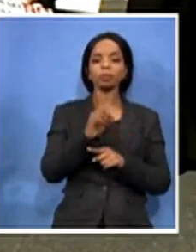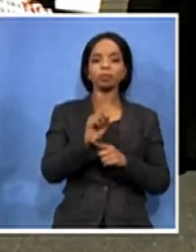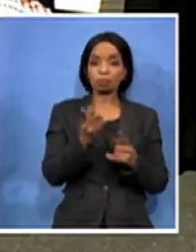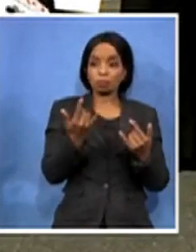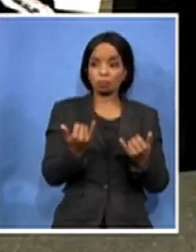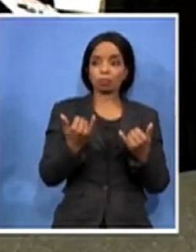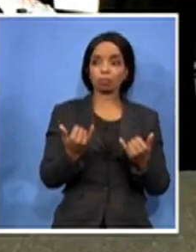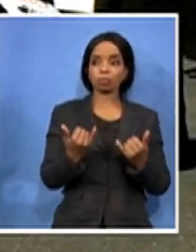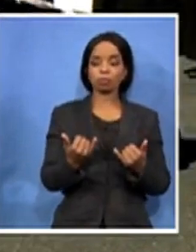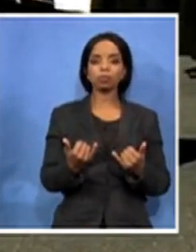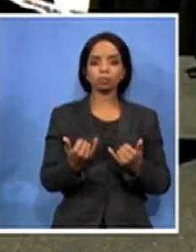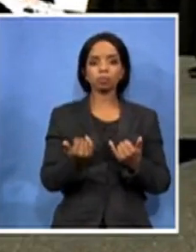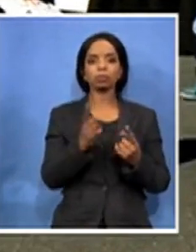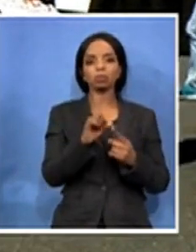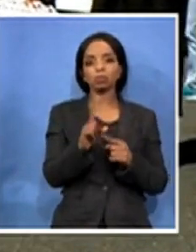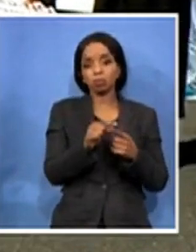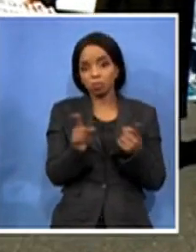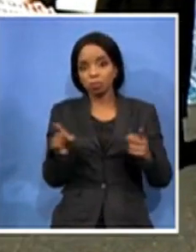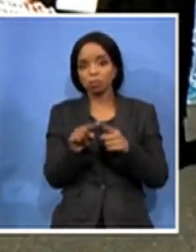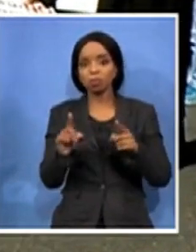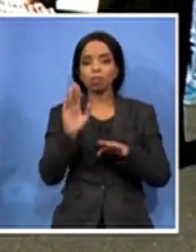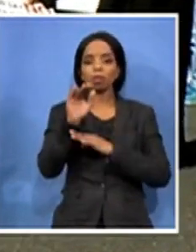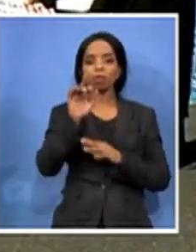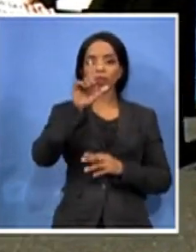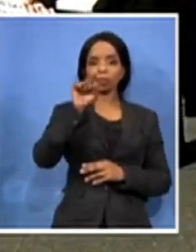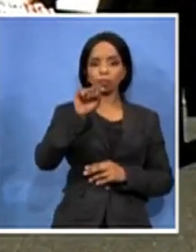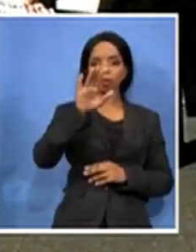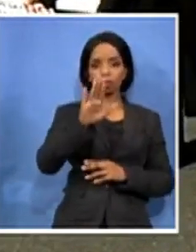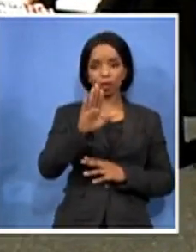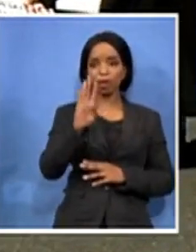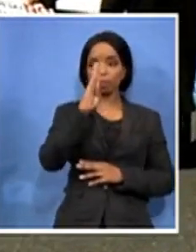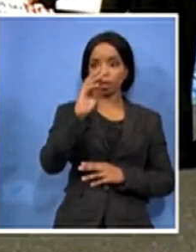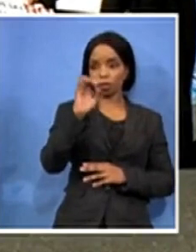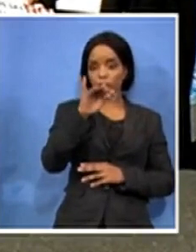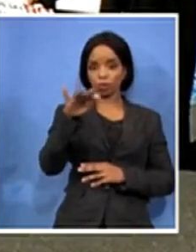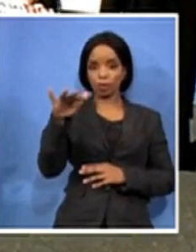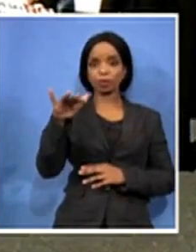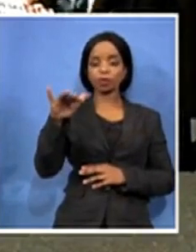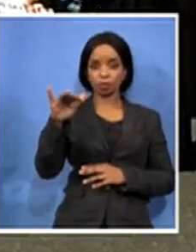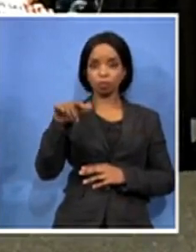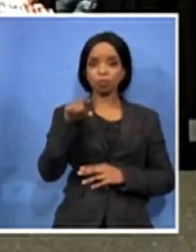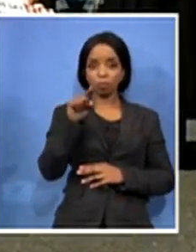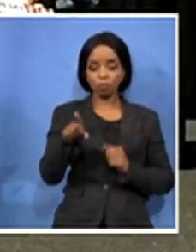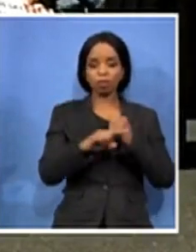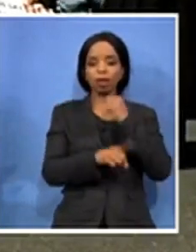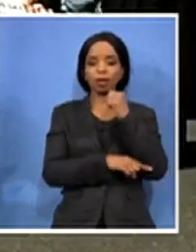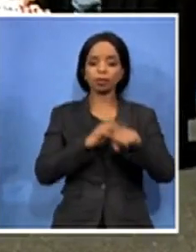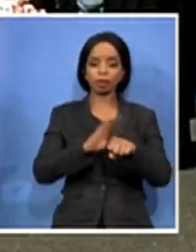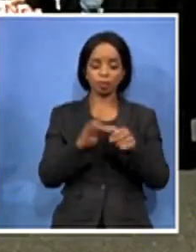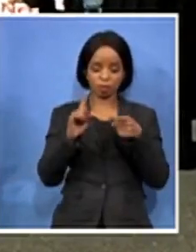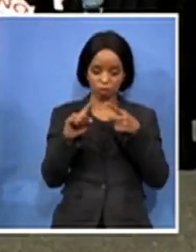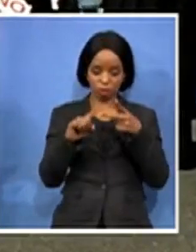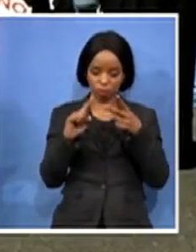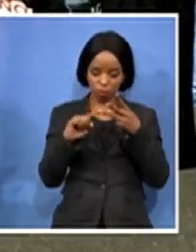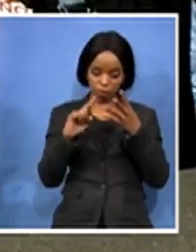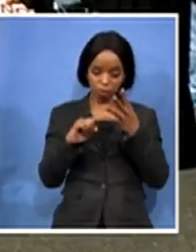over 7.5 billion rand. And that, of course, was at the last count. This, of course, relates to irregularities with regards